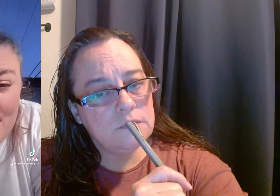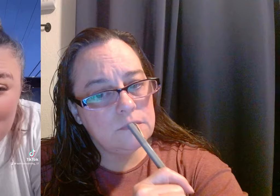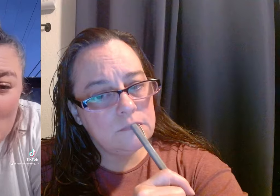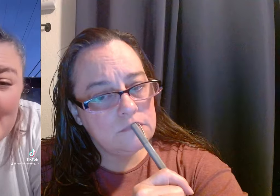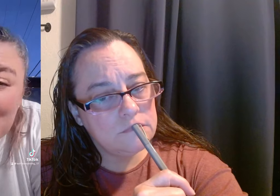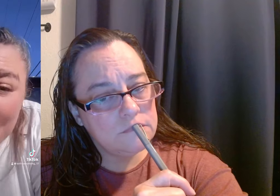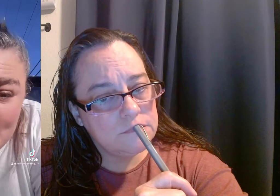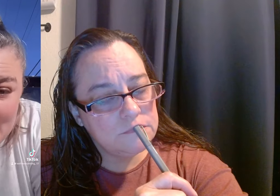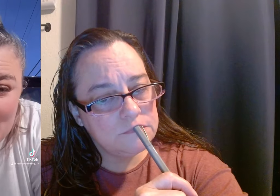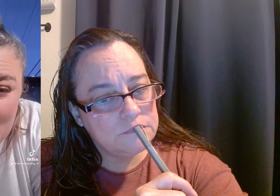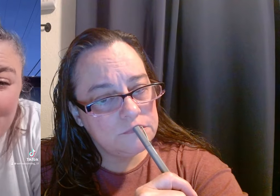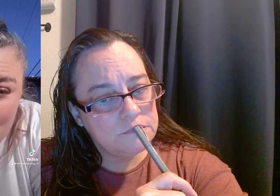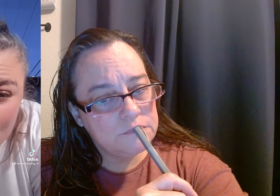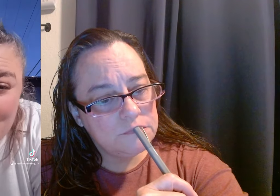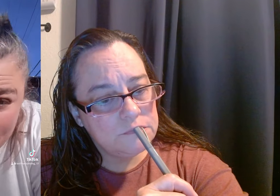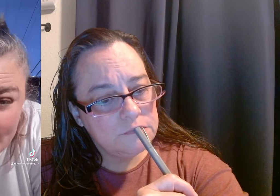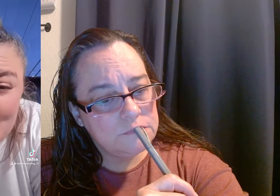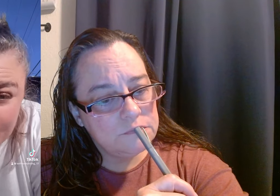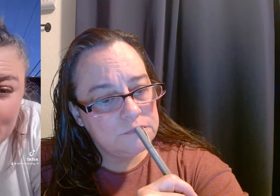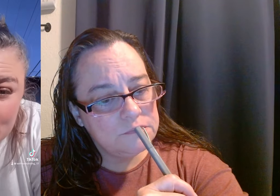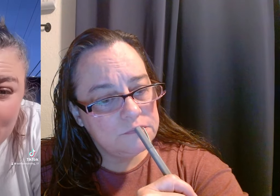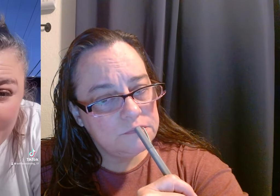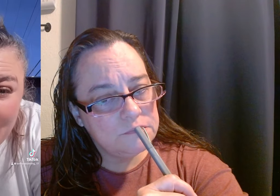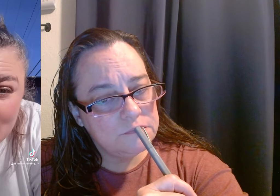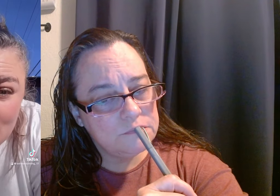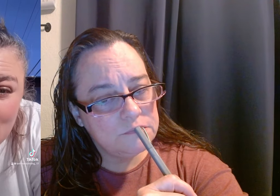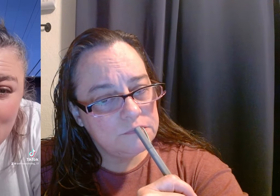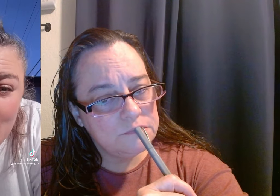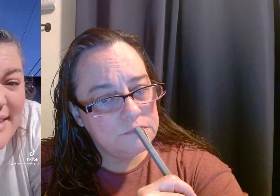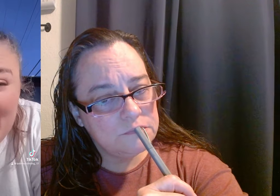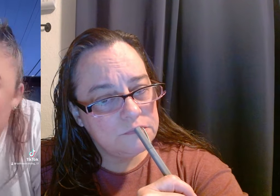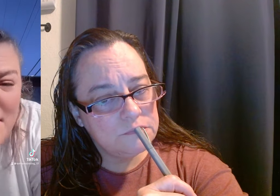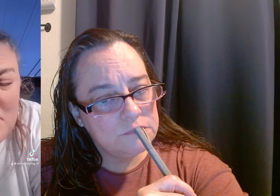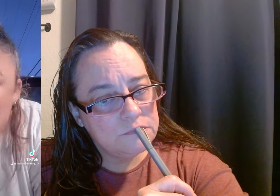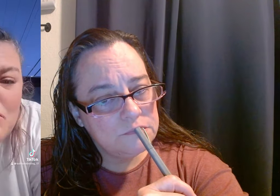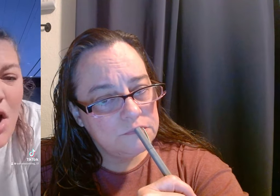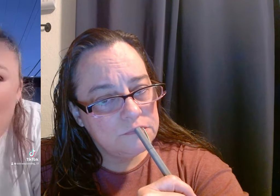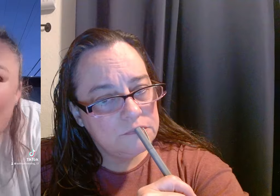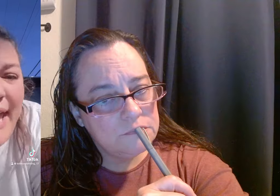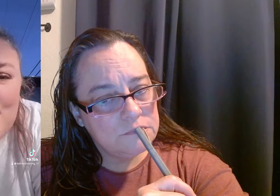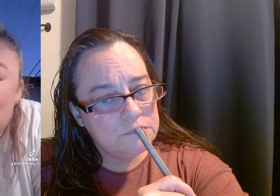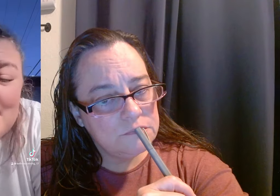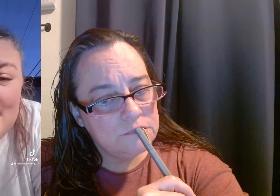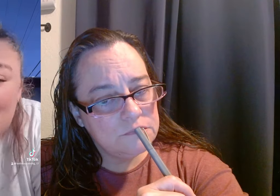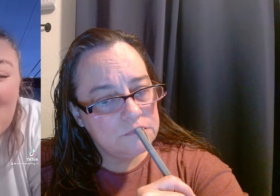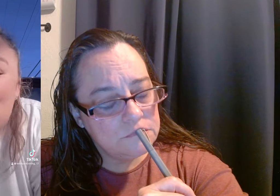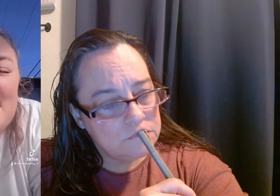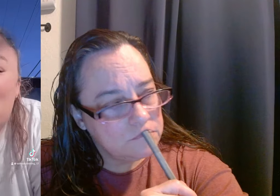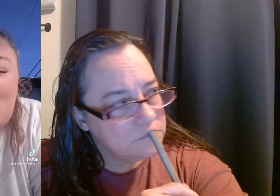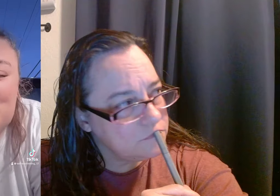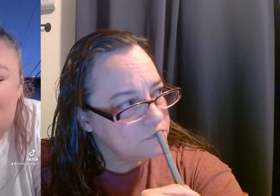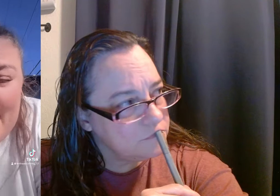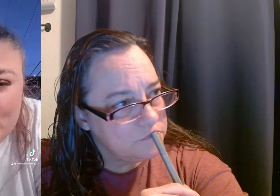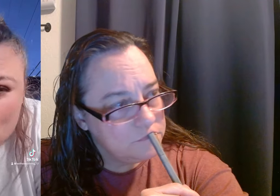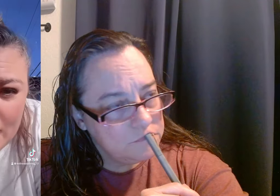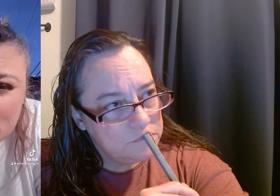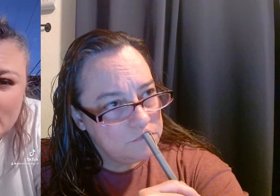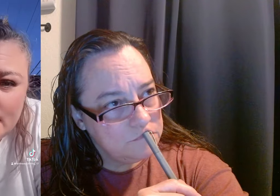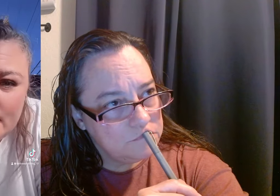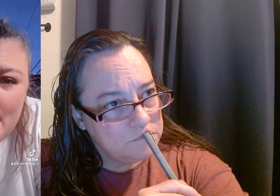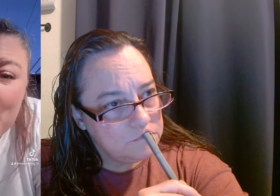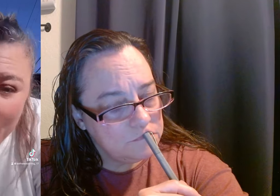where this FEMA was staging in Florida, Jacksonville, right? No hurricane was supposed to, nothing was ever mentioned about